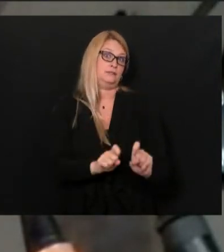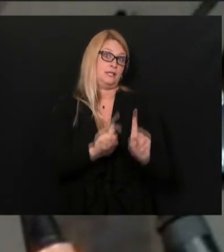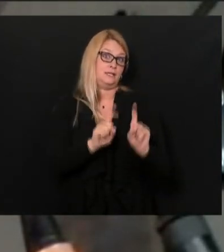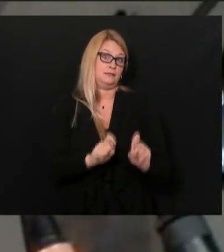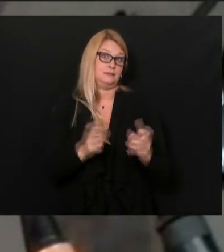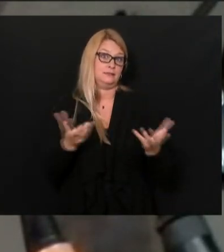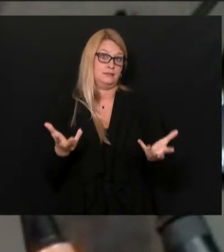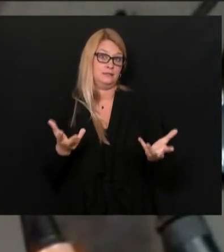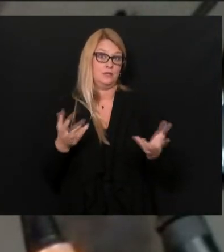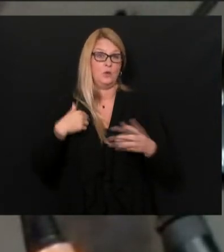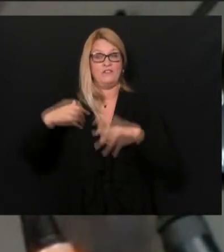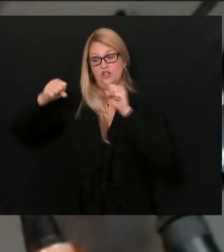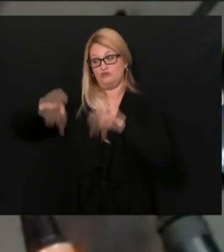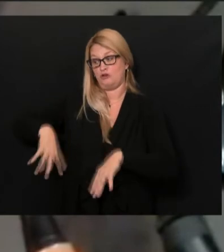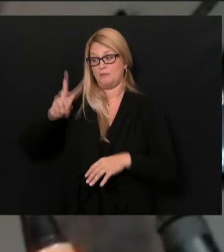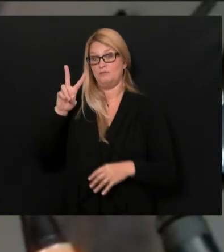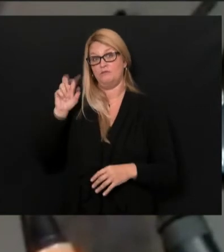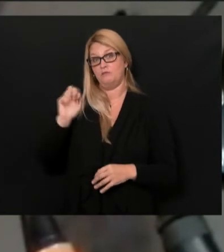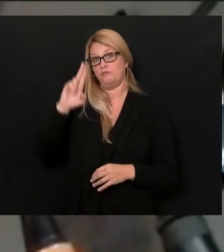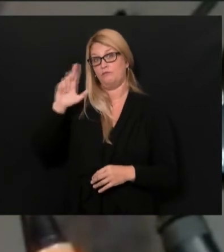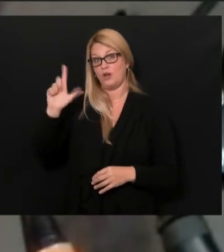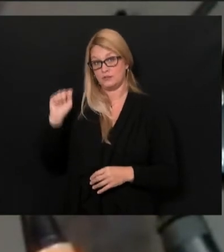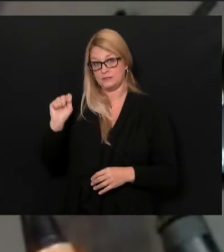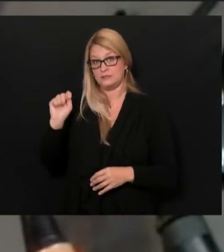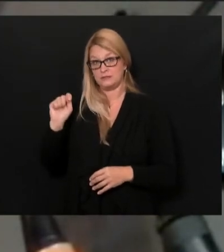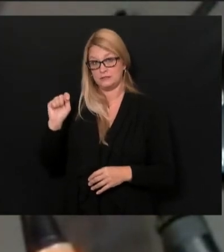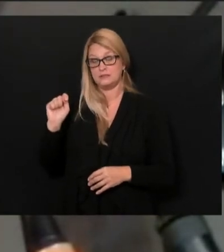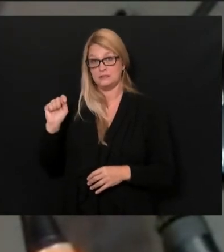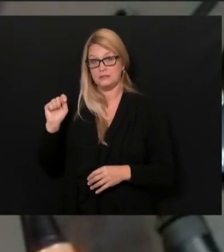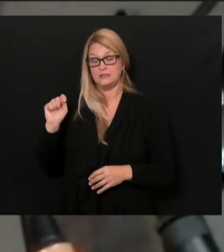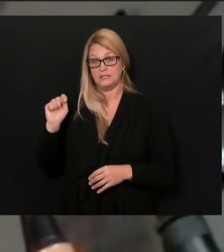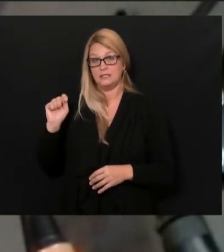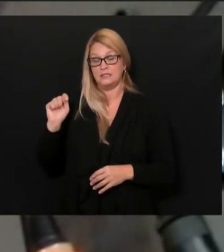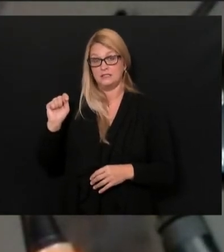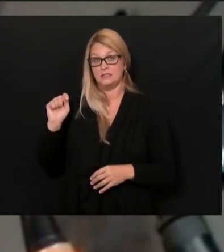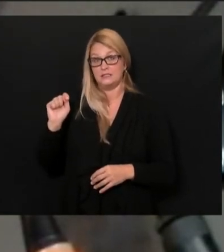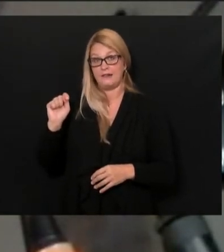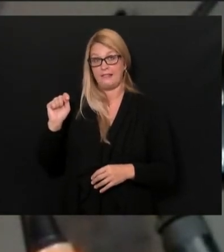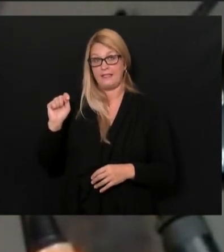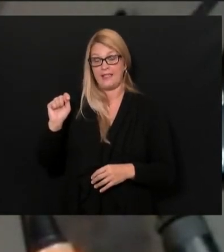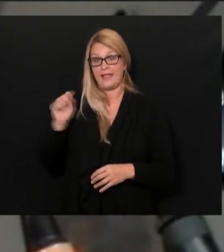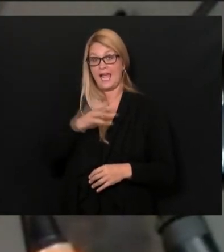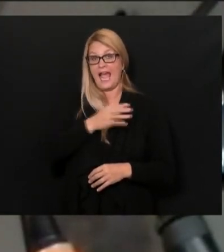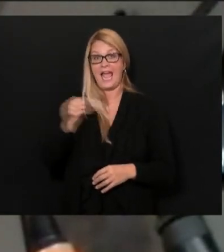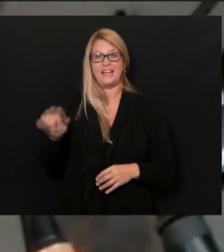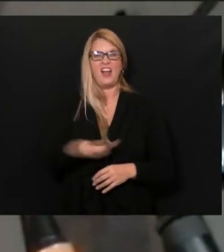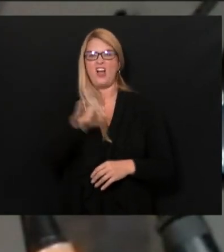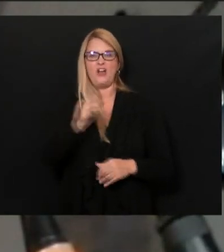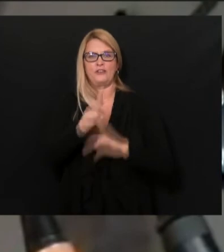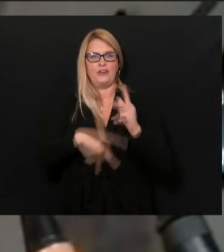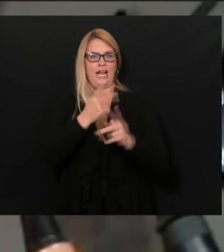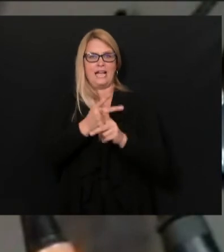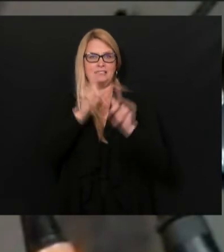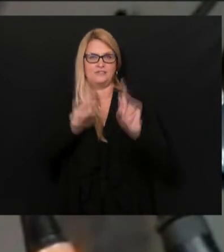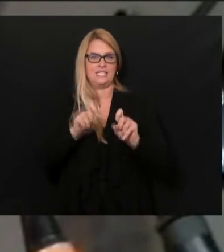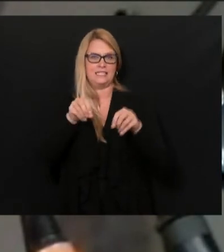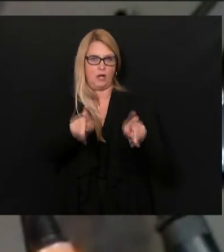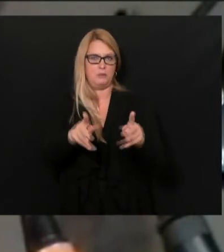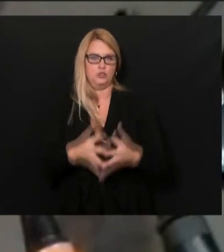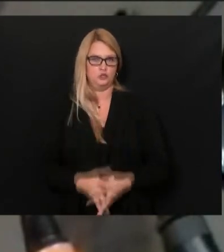Vault already after a week, and in regards to other type of testing opportunities. Thank